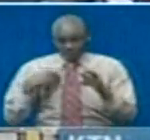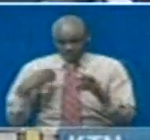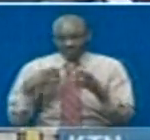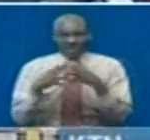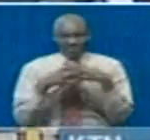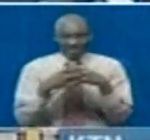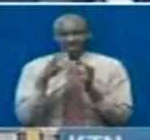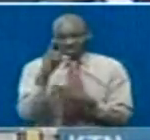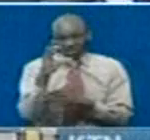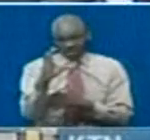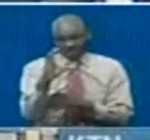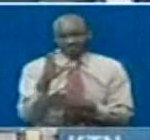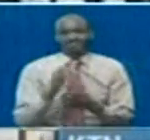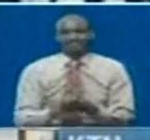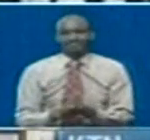D.C.